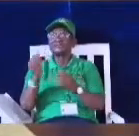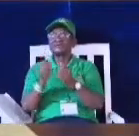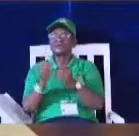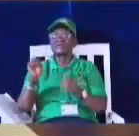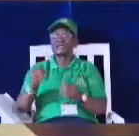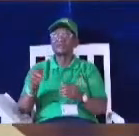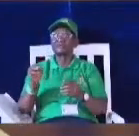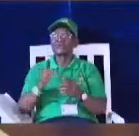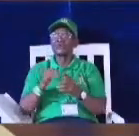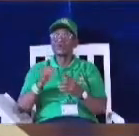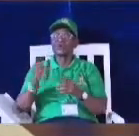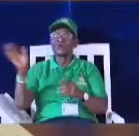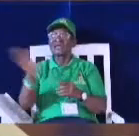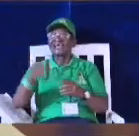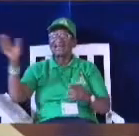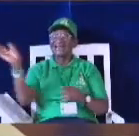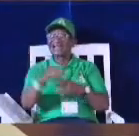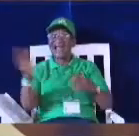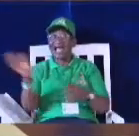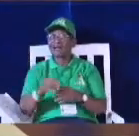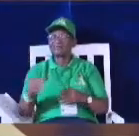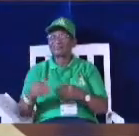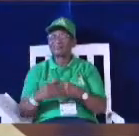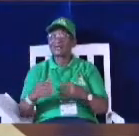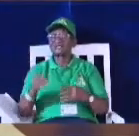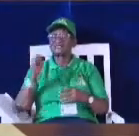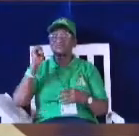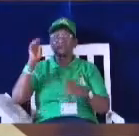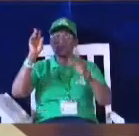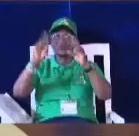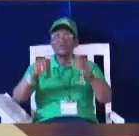should dance around them,